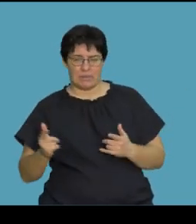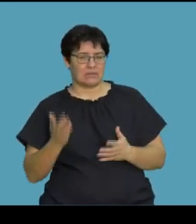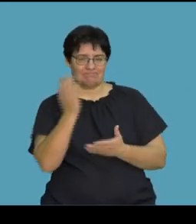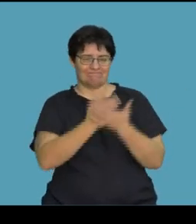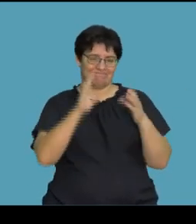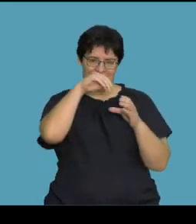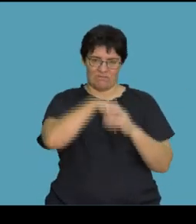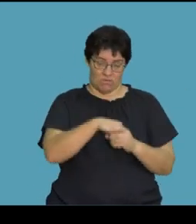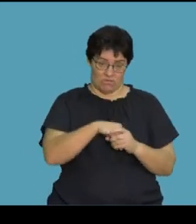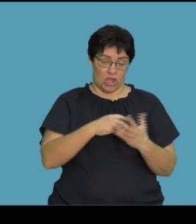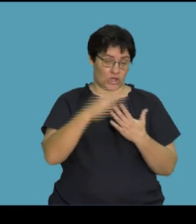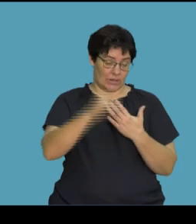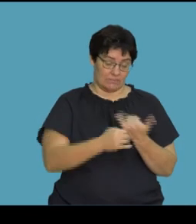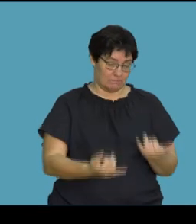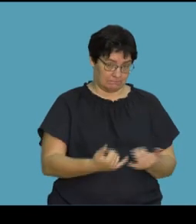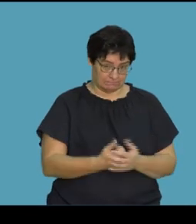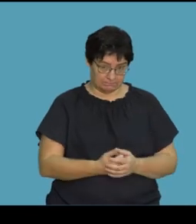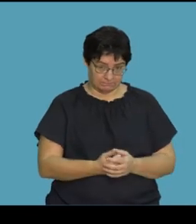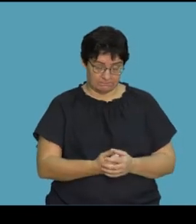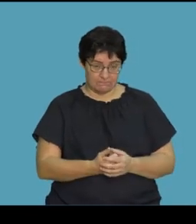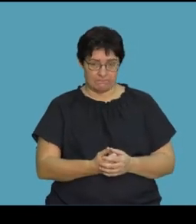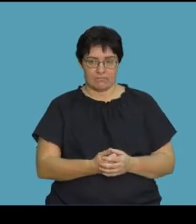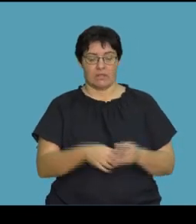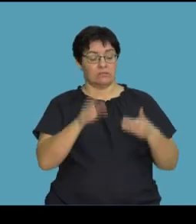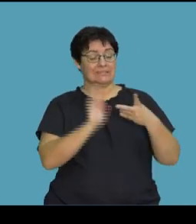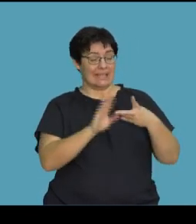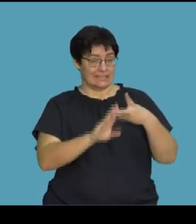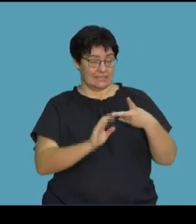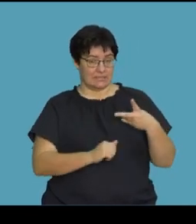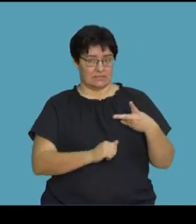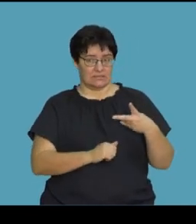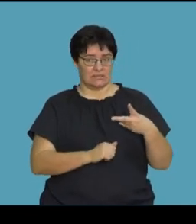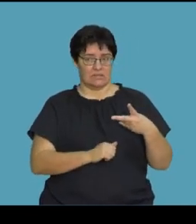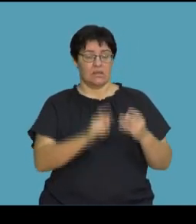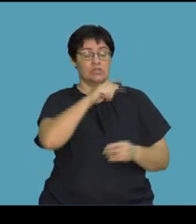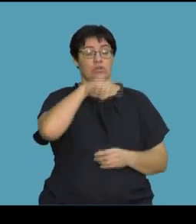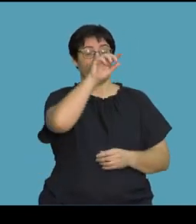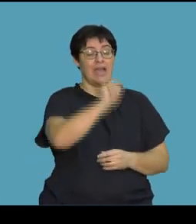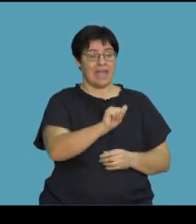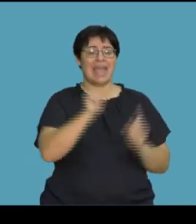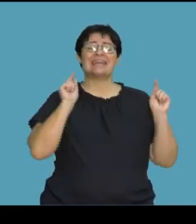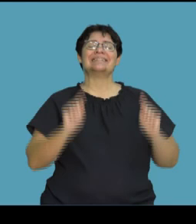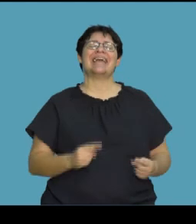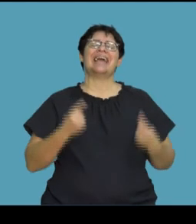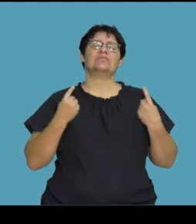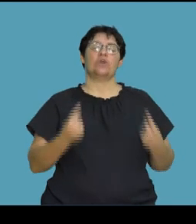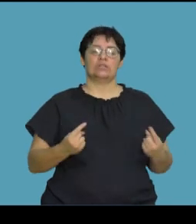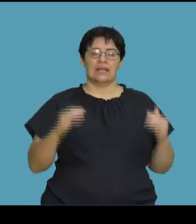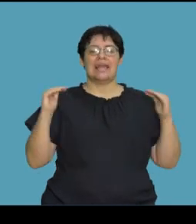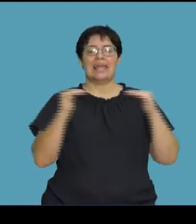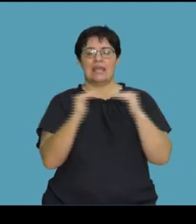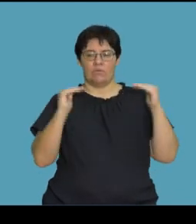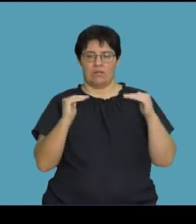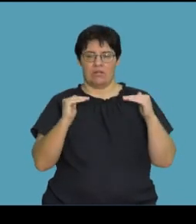part of our curriculum as yet. So principle 2 will be square root of a cannot be